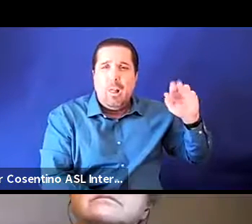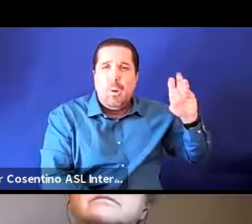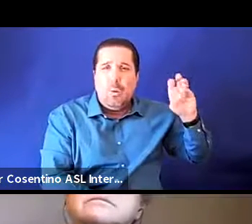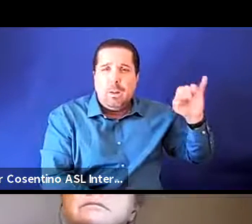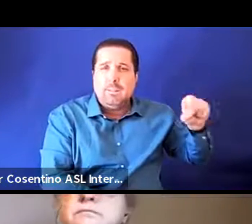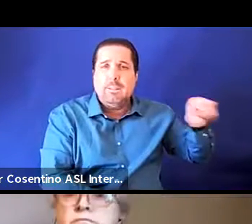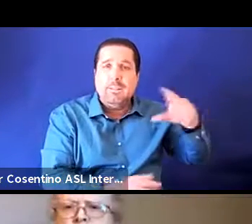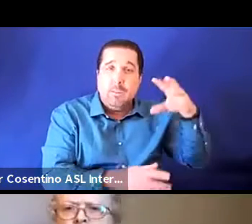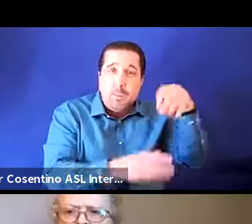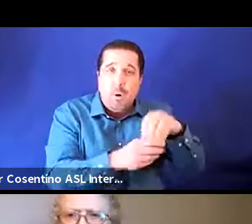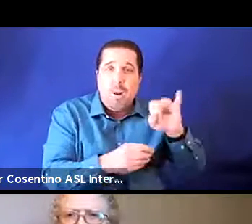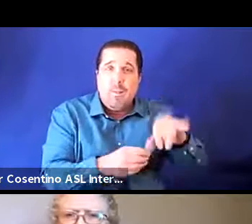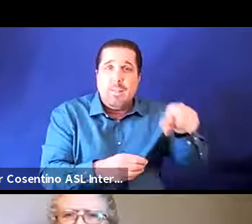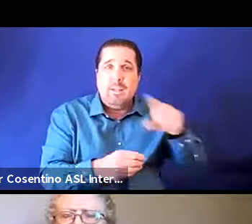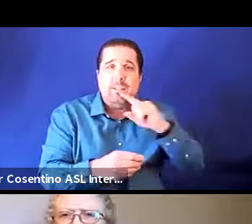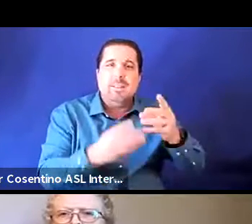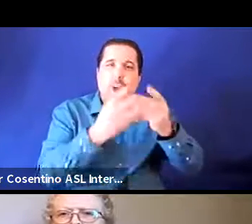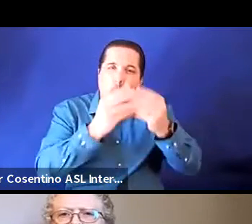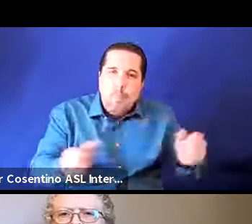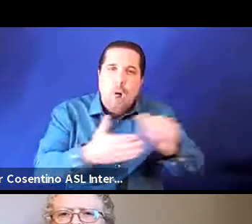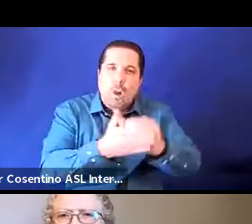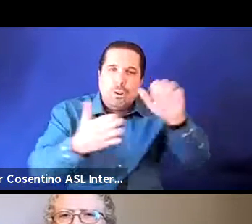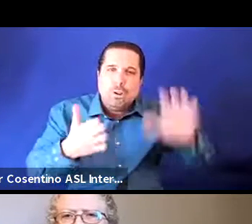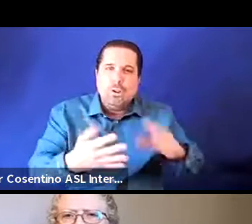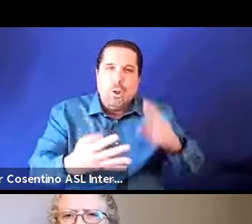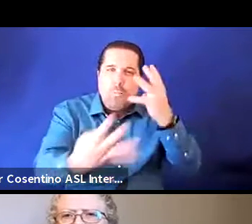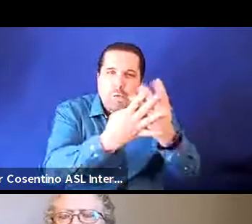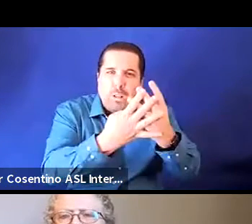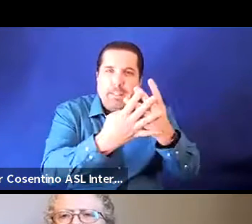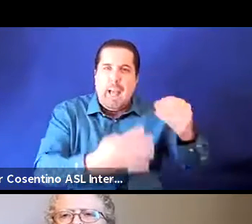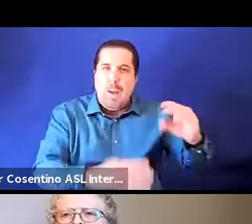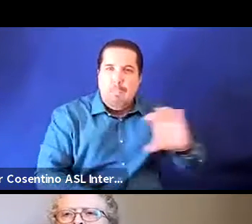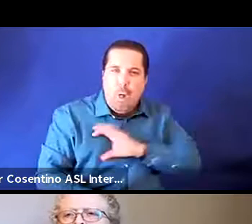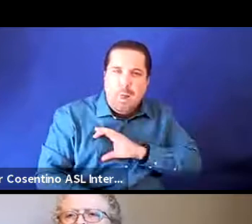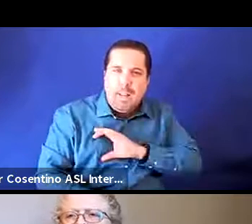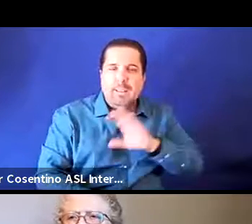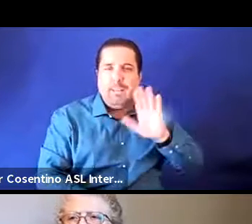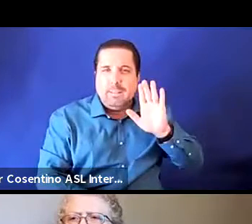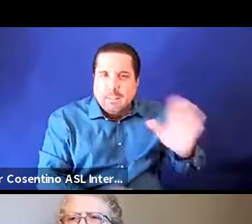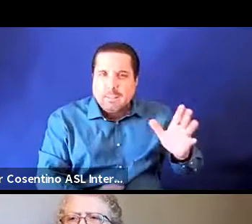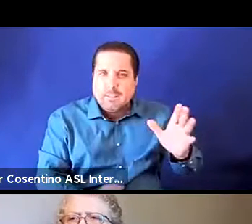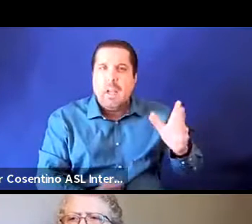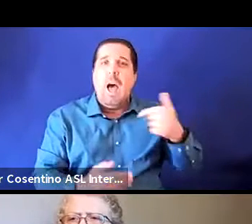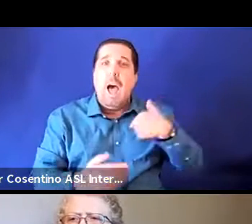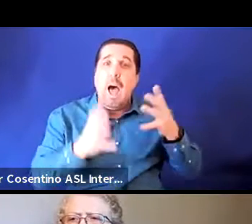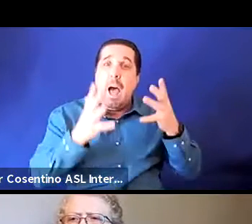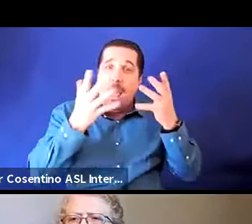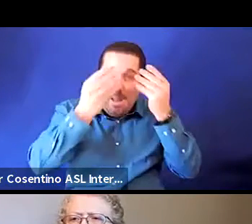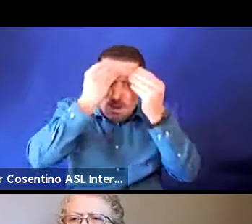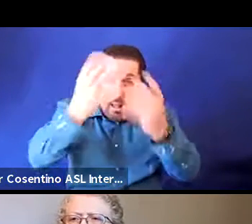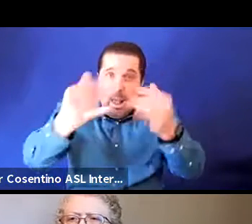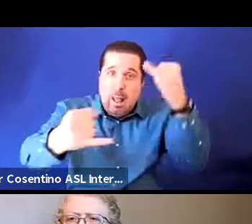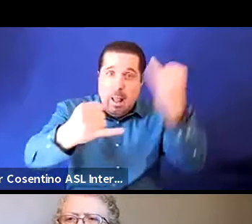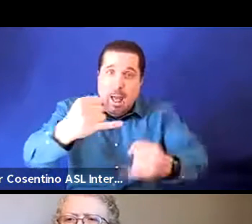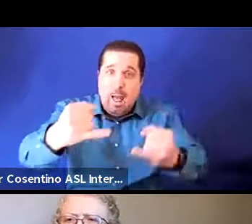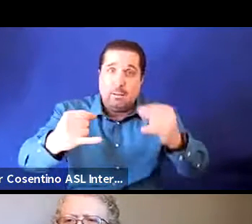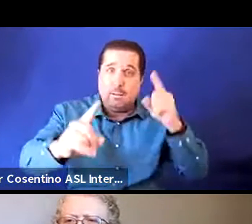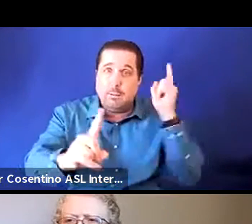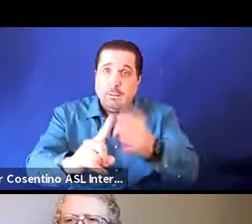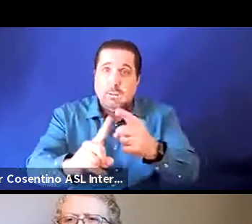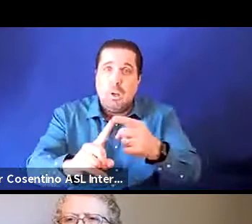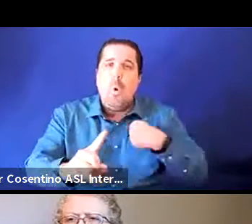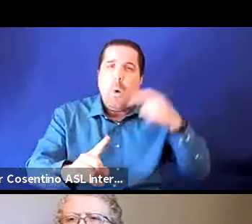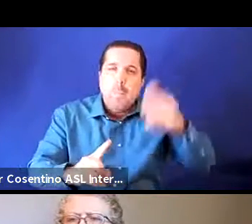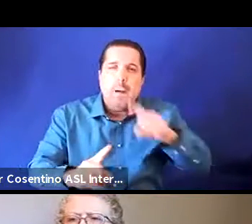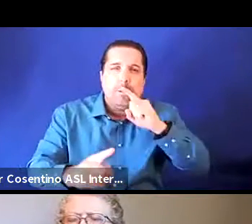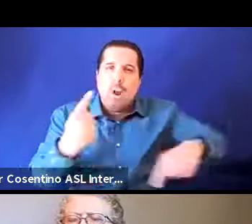essentialist part of abolishing prisons and police. So I leave you with this in understanding that we must be around